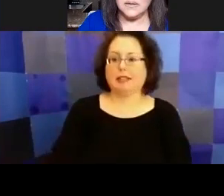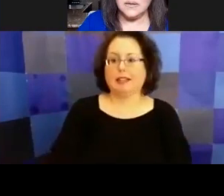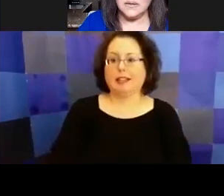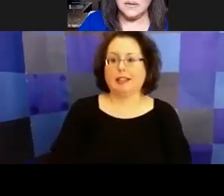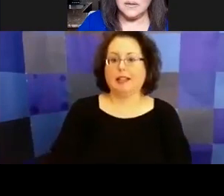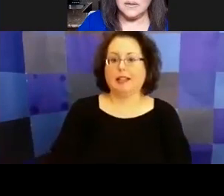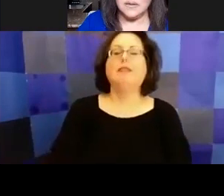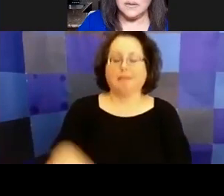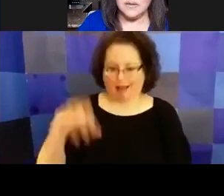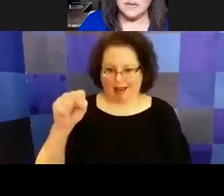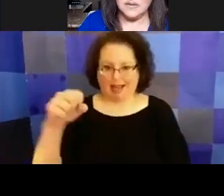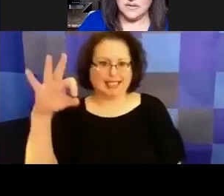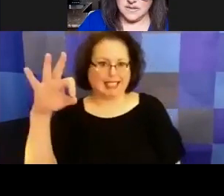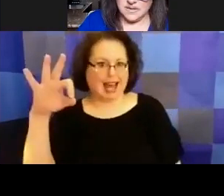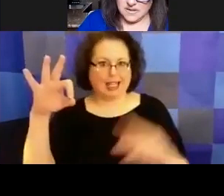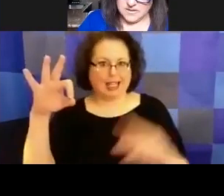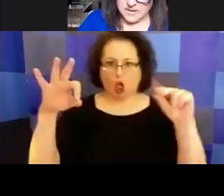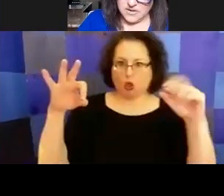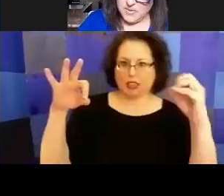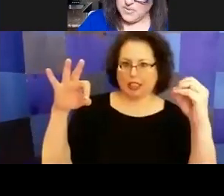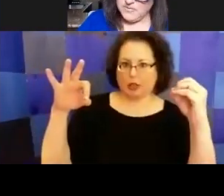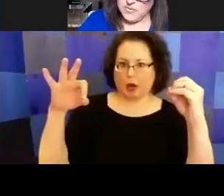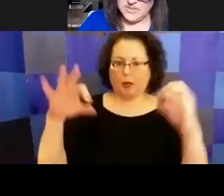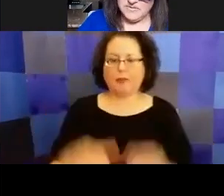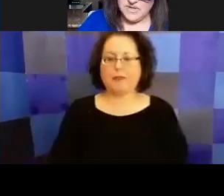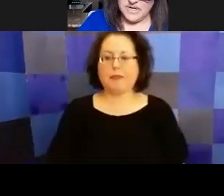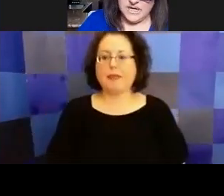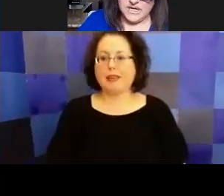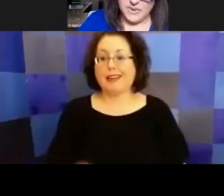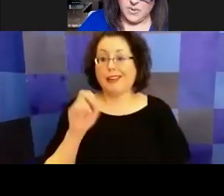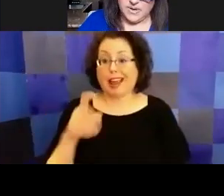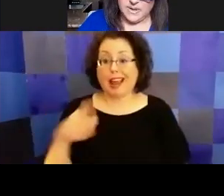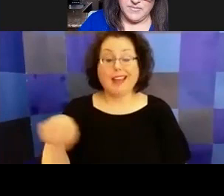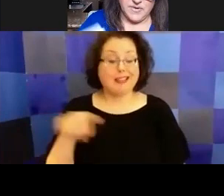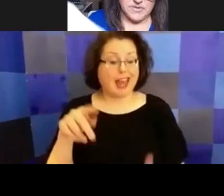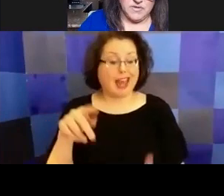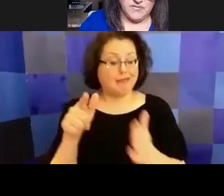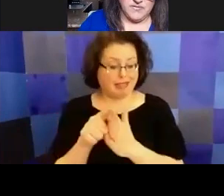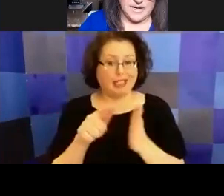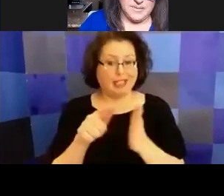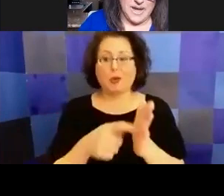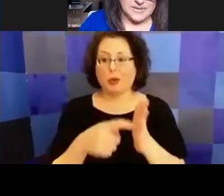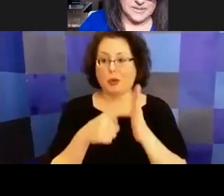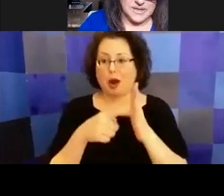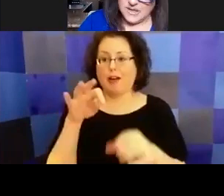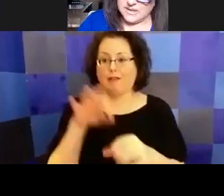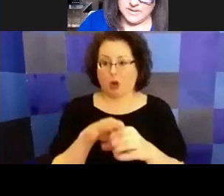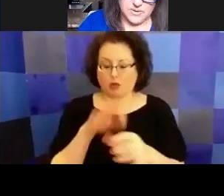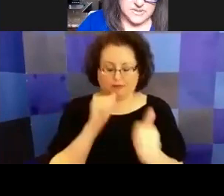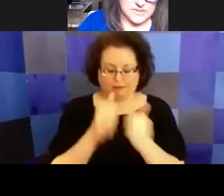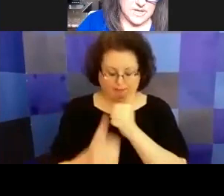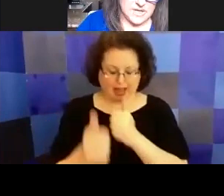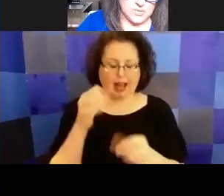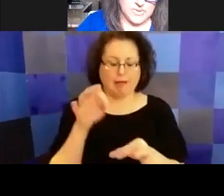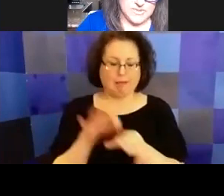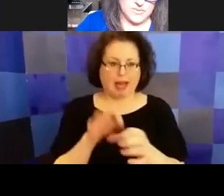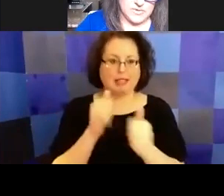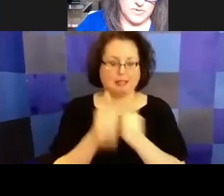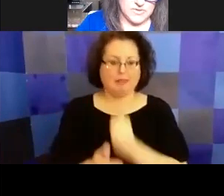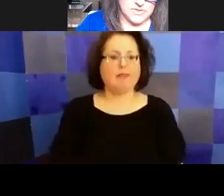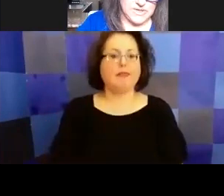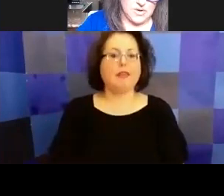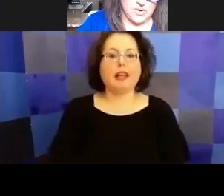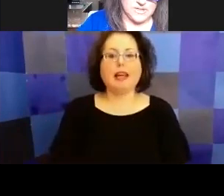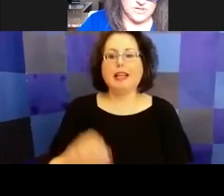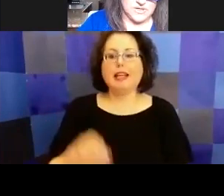Ayes 9, no 0. Okay, the bills haven't received the legally required number of votes are finally passed. And that brings us to Councilwoman Deborah